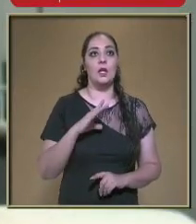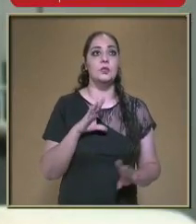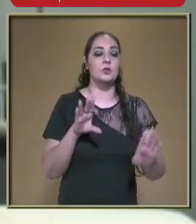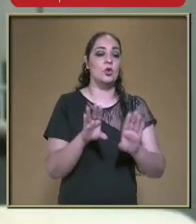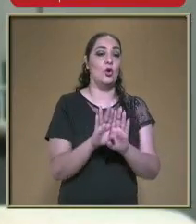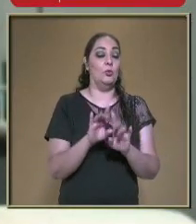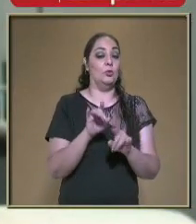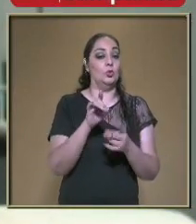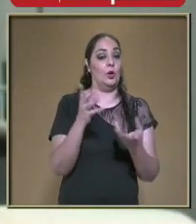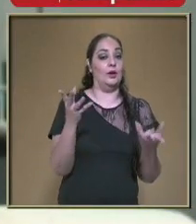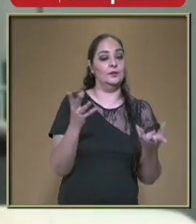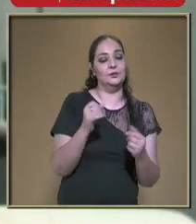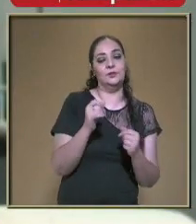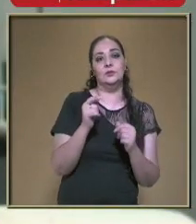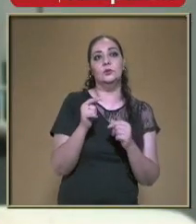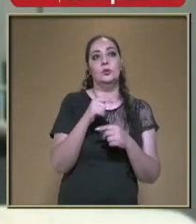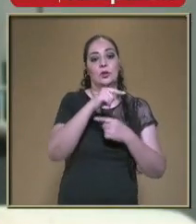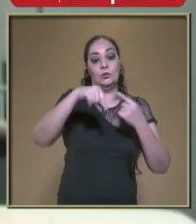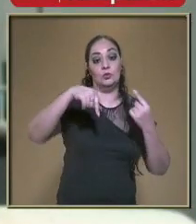a tornado in a bottle.